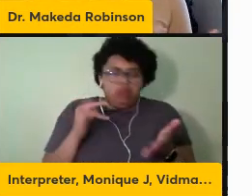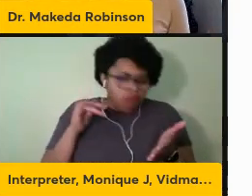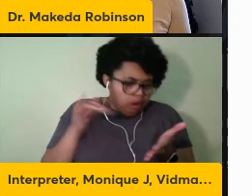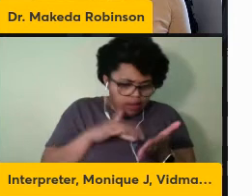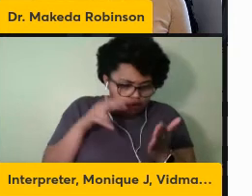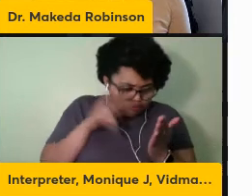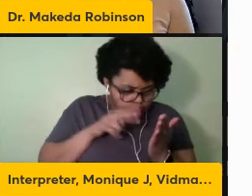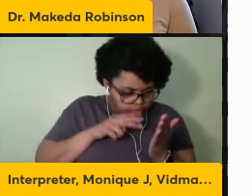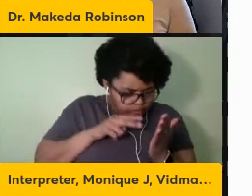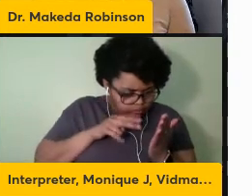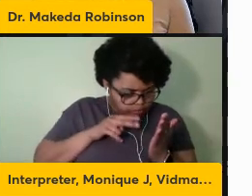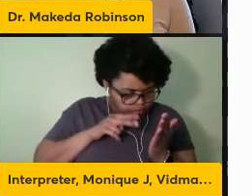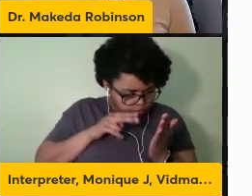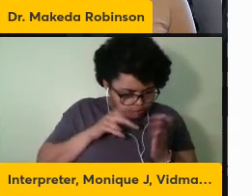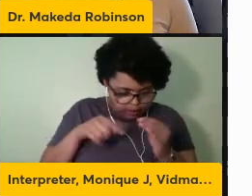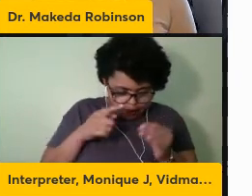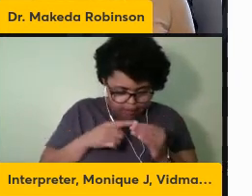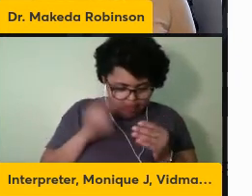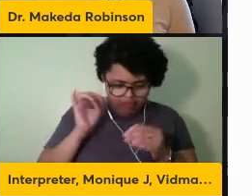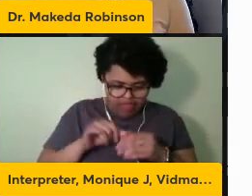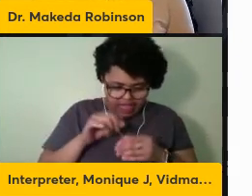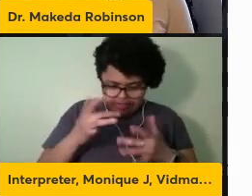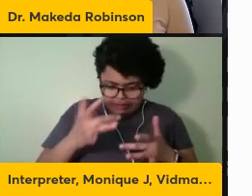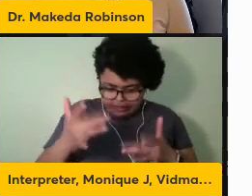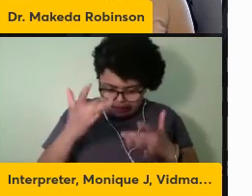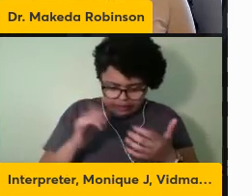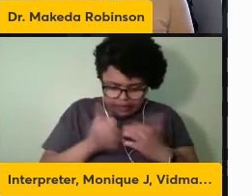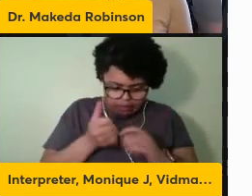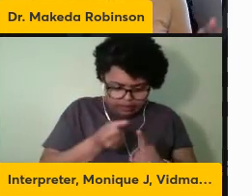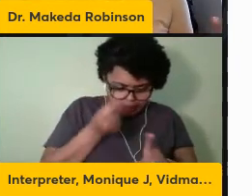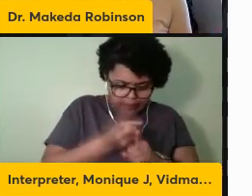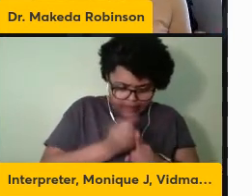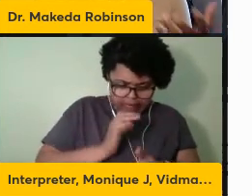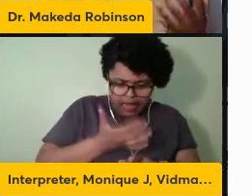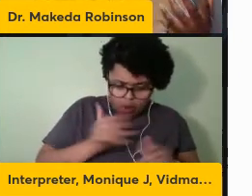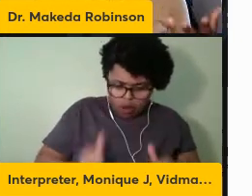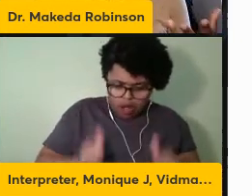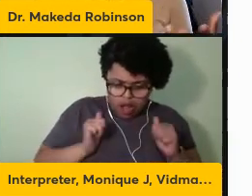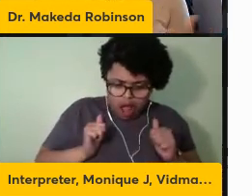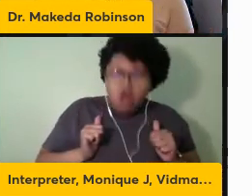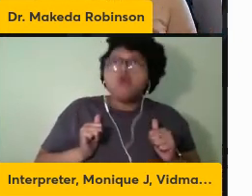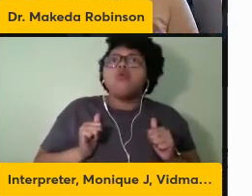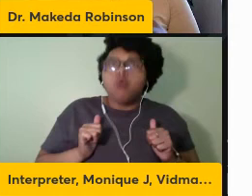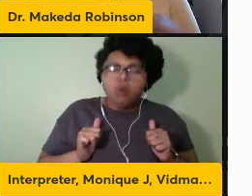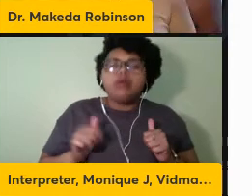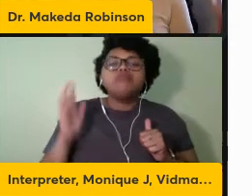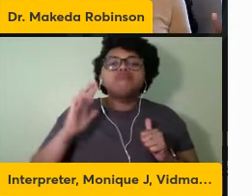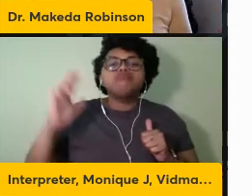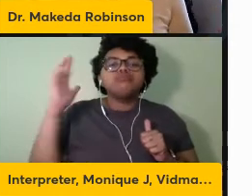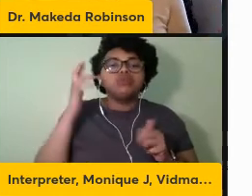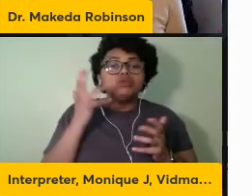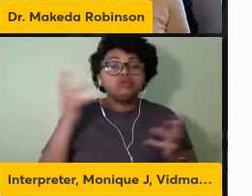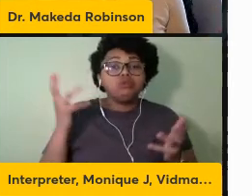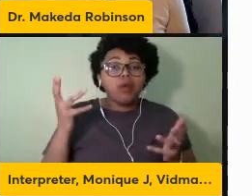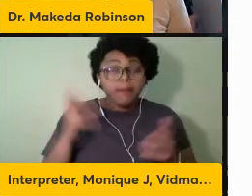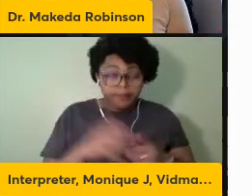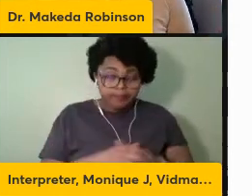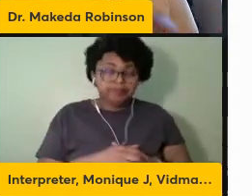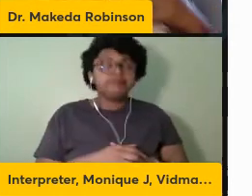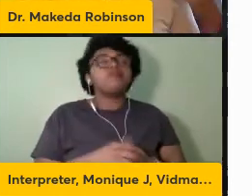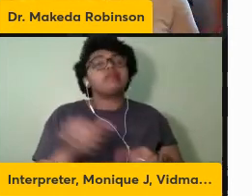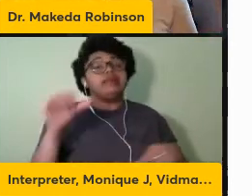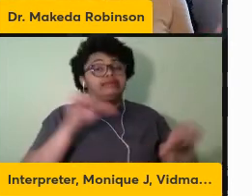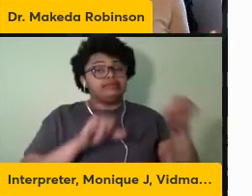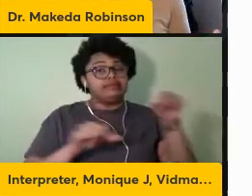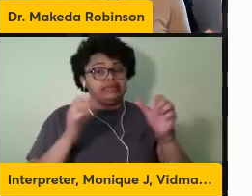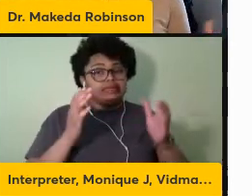trying to understand how it was impacting all of our lives. And through that, I really came to a sense that while as scientists, we